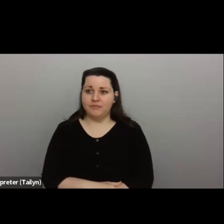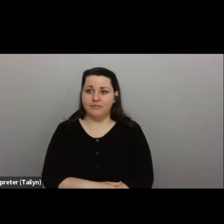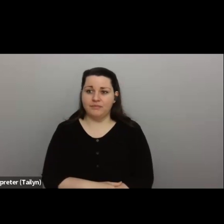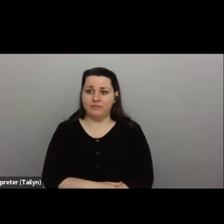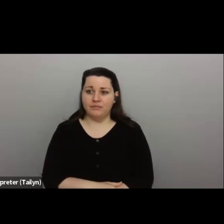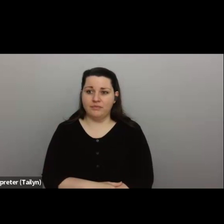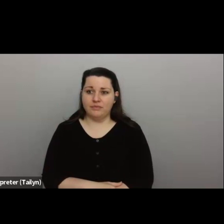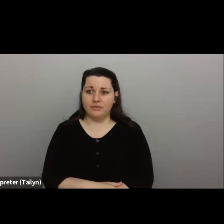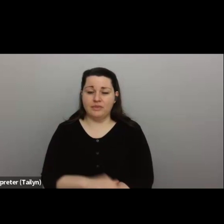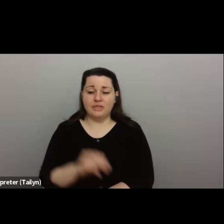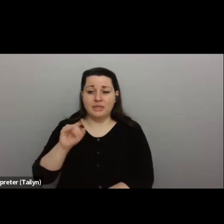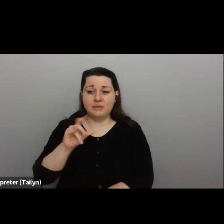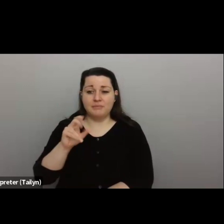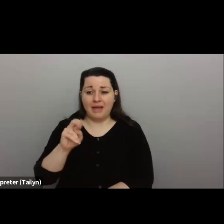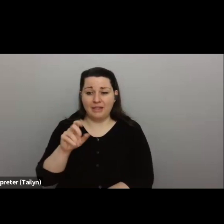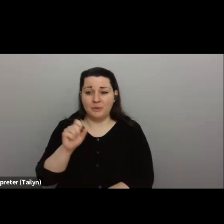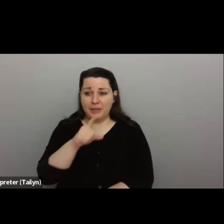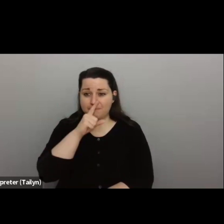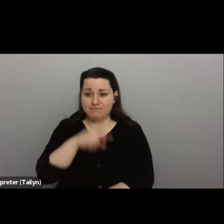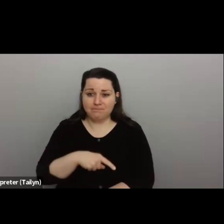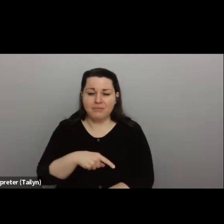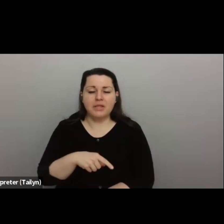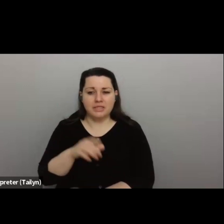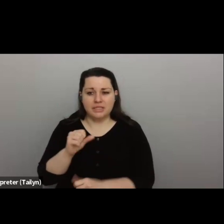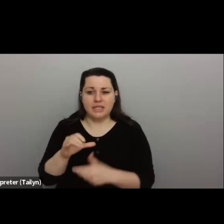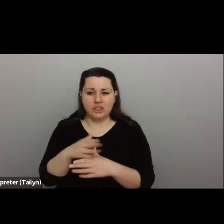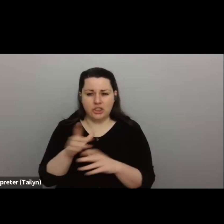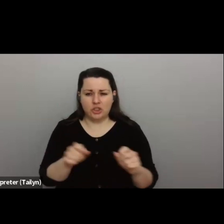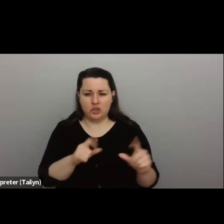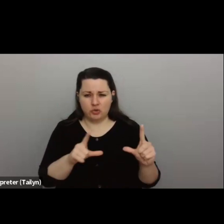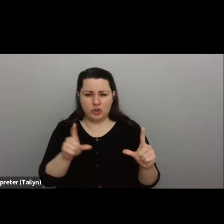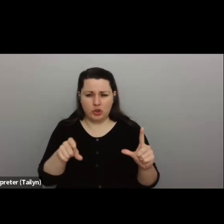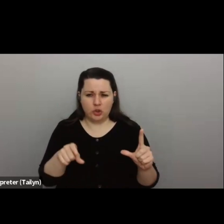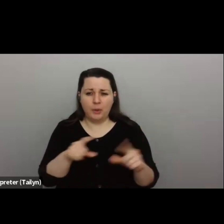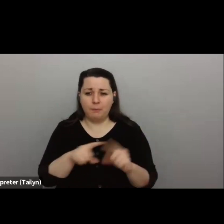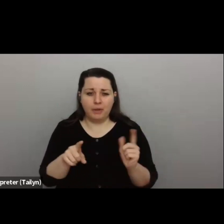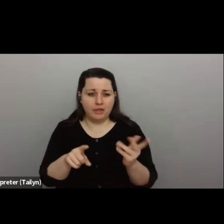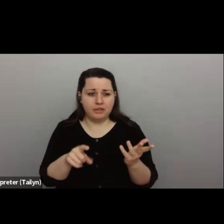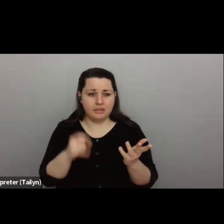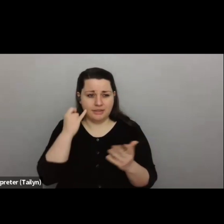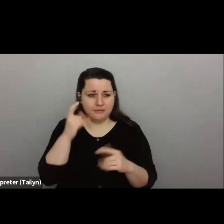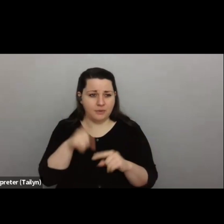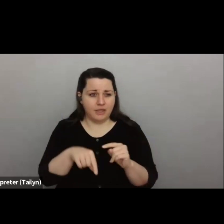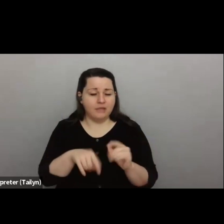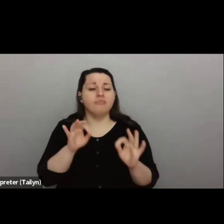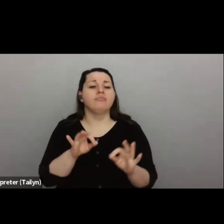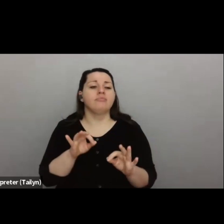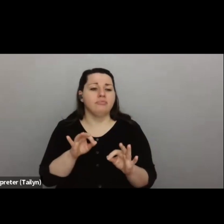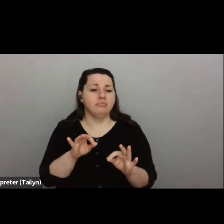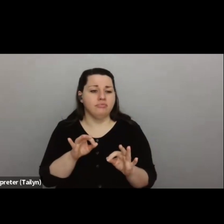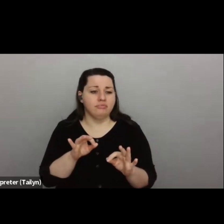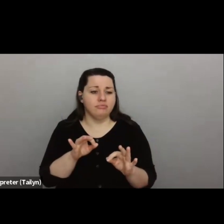Then Madeline, feel free to come off of mute. You should be able to share your screen, but if you can't, there we